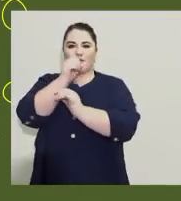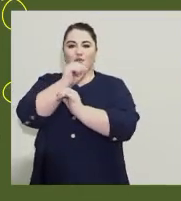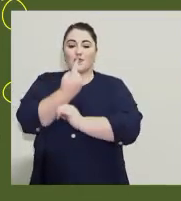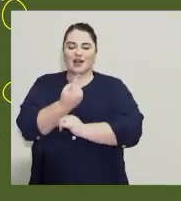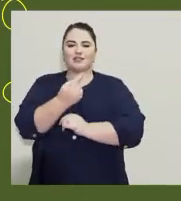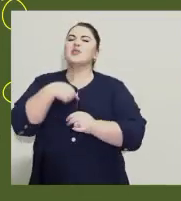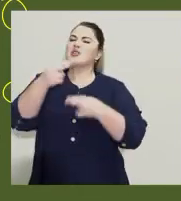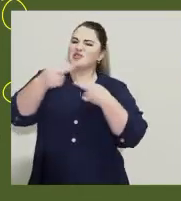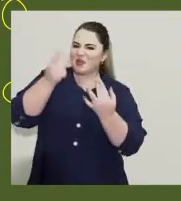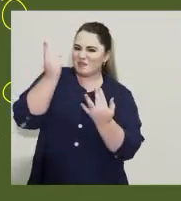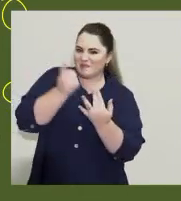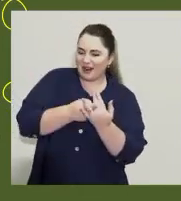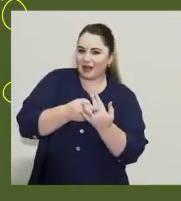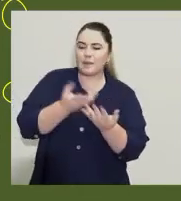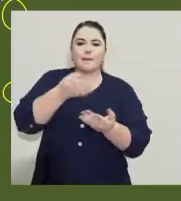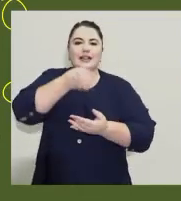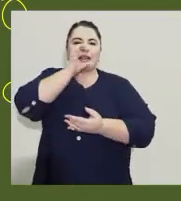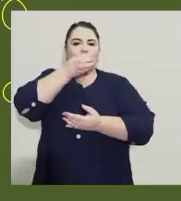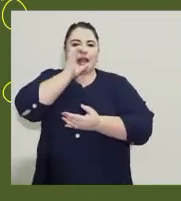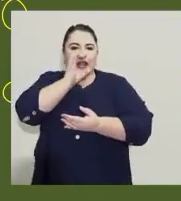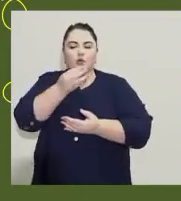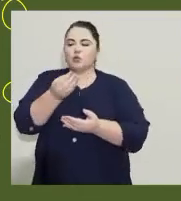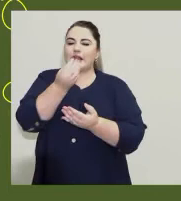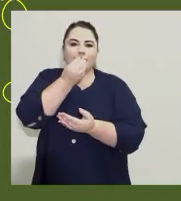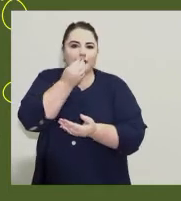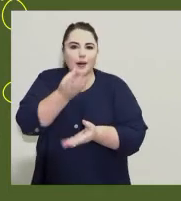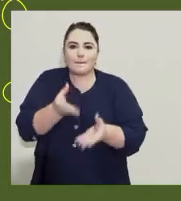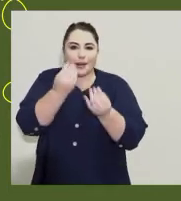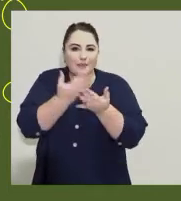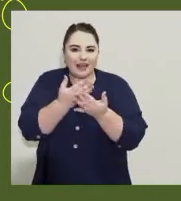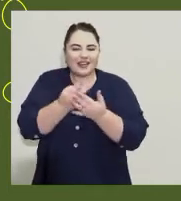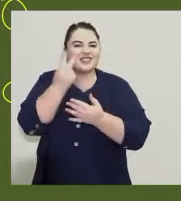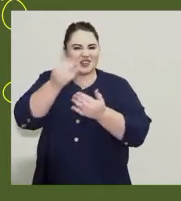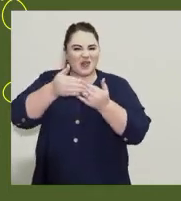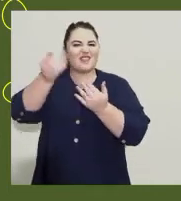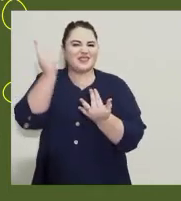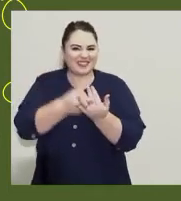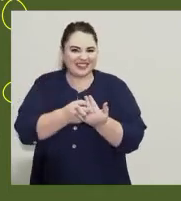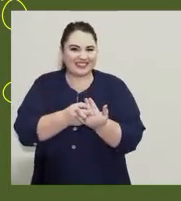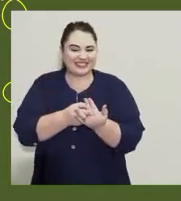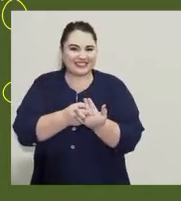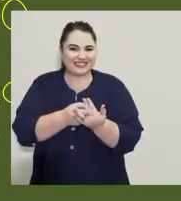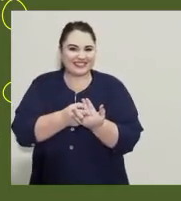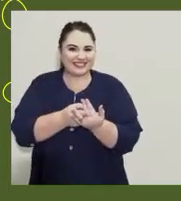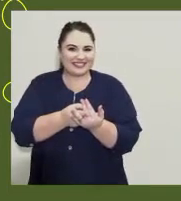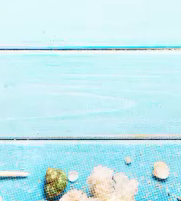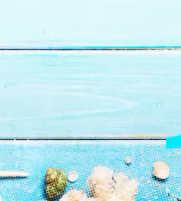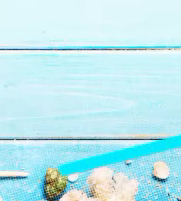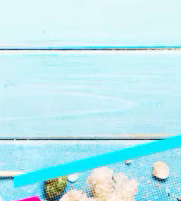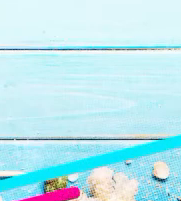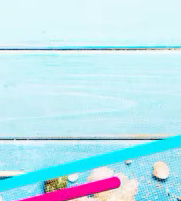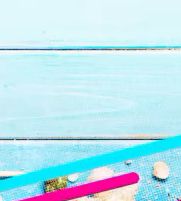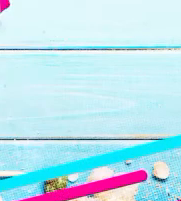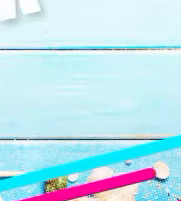1. We're going to take a short break, grab something to drink with a biscuit to eat, and I'll see you after the break.